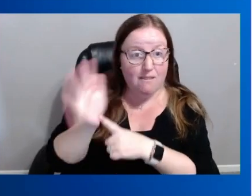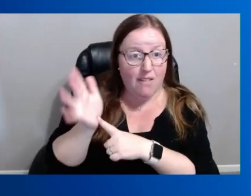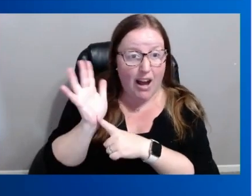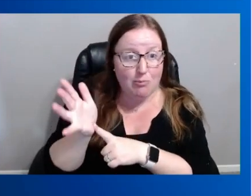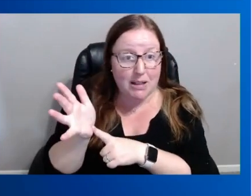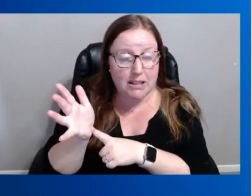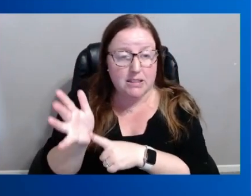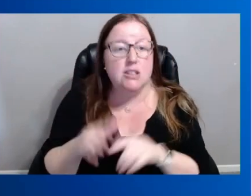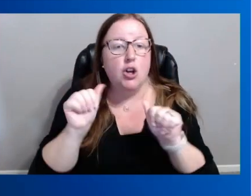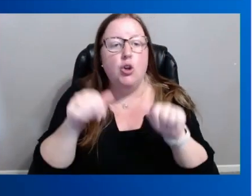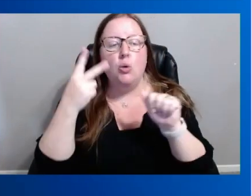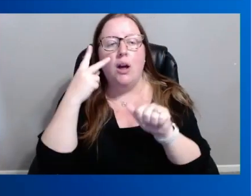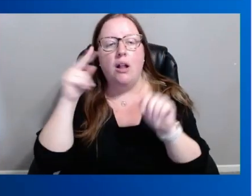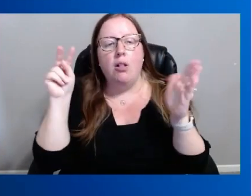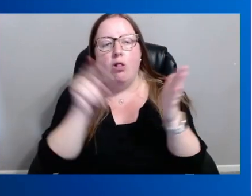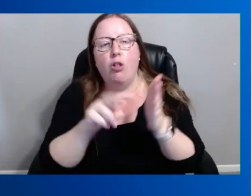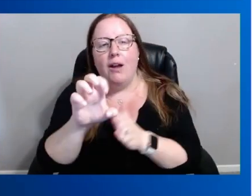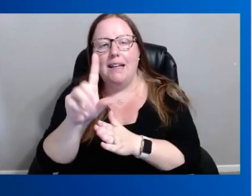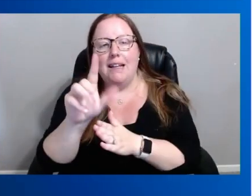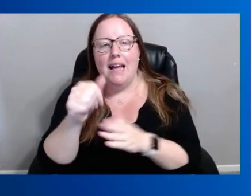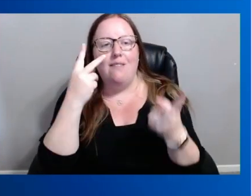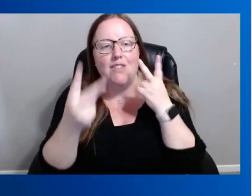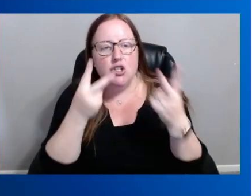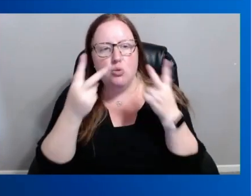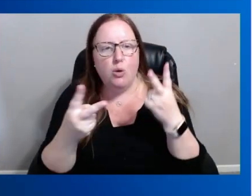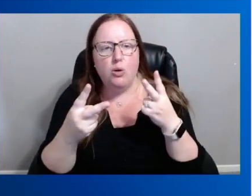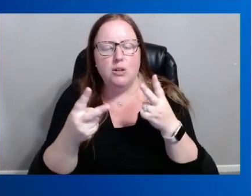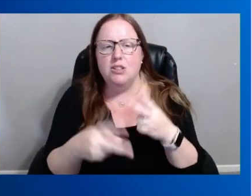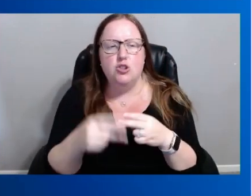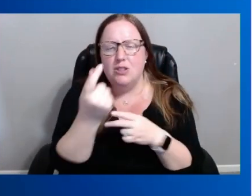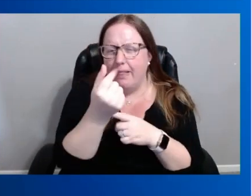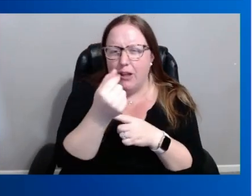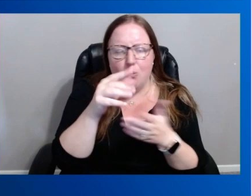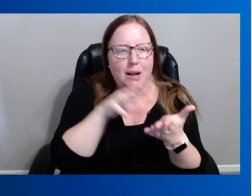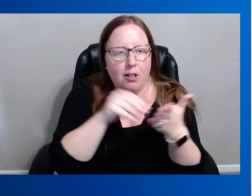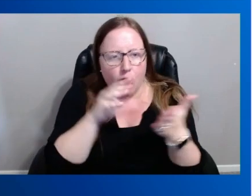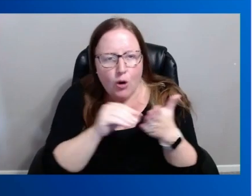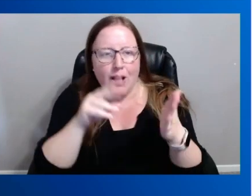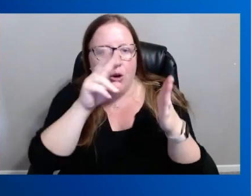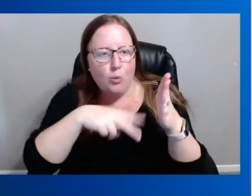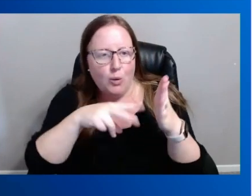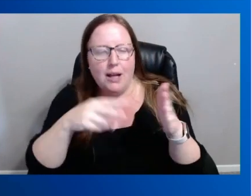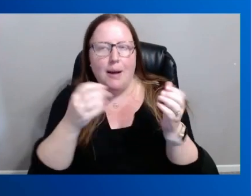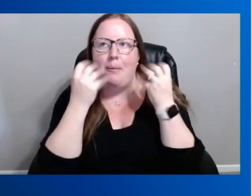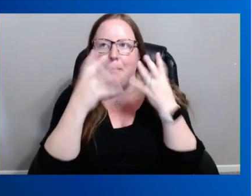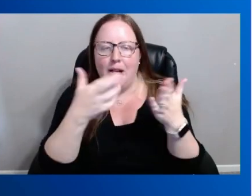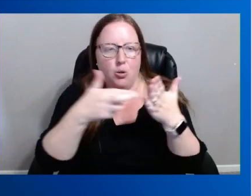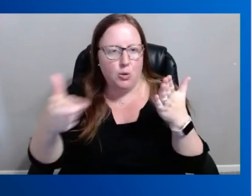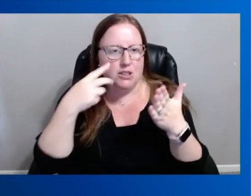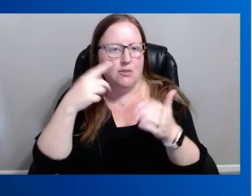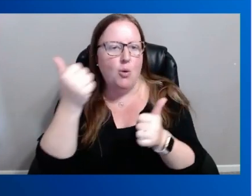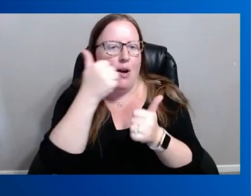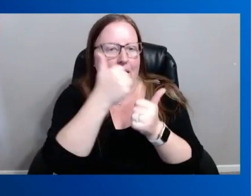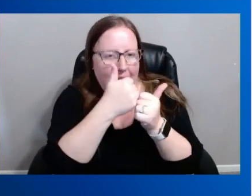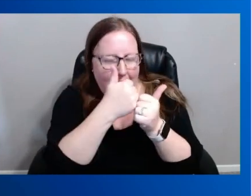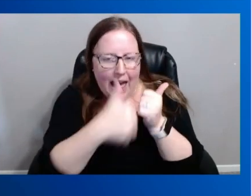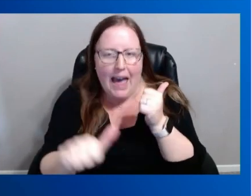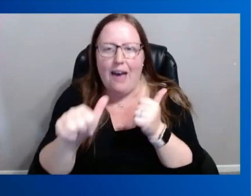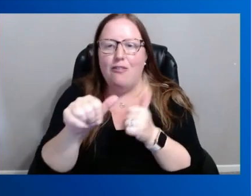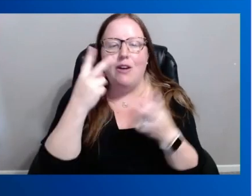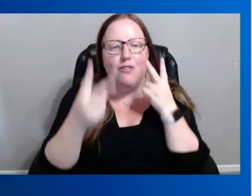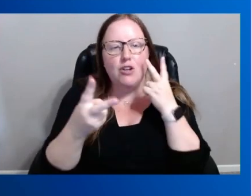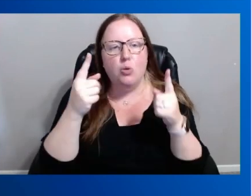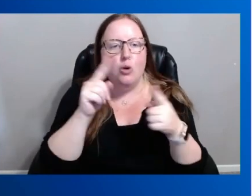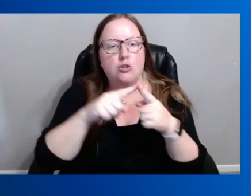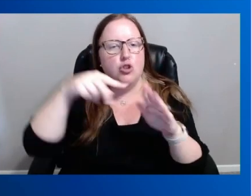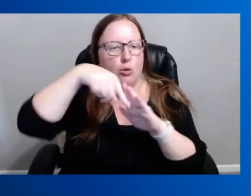EDA visuals, look at a bite-sized learning, read it, and then I have tons of resources on every visual for you to dive deeper. And also